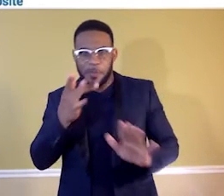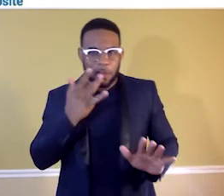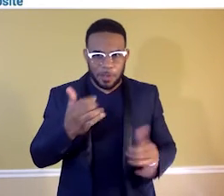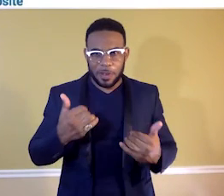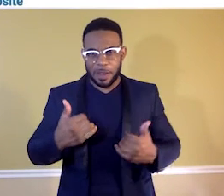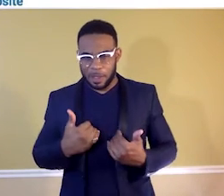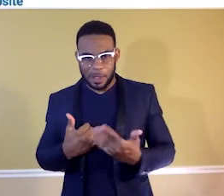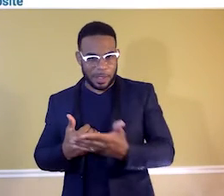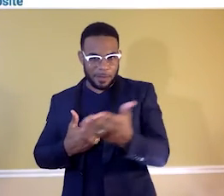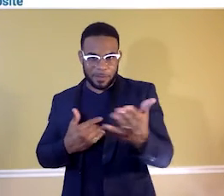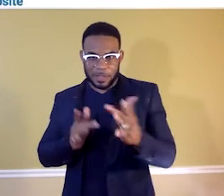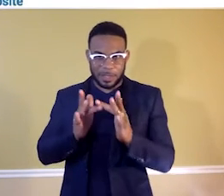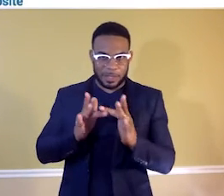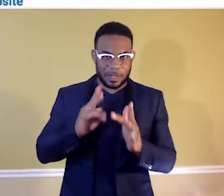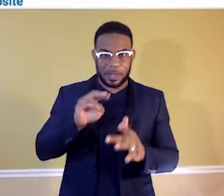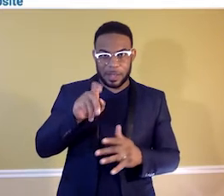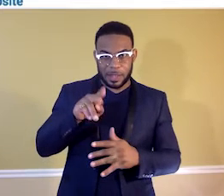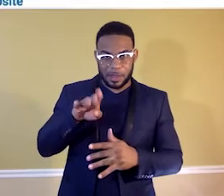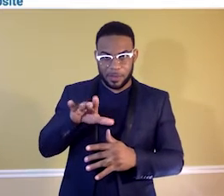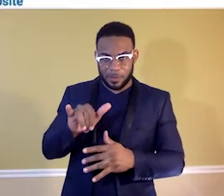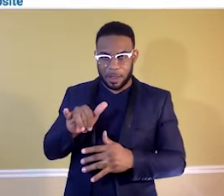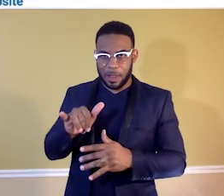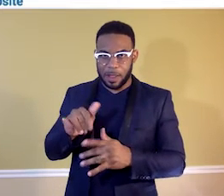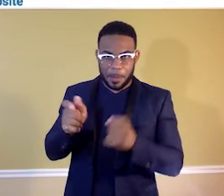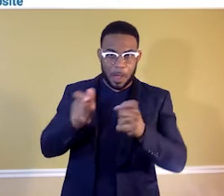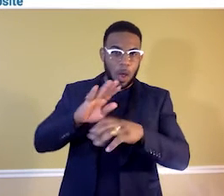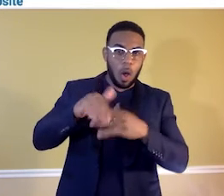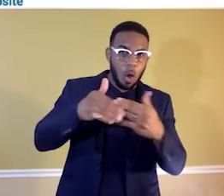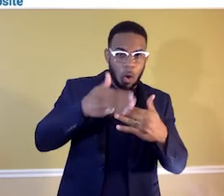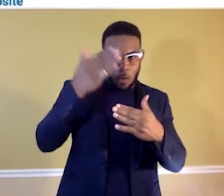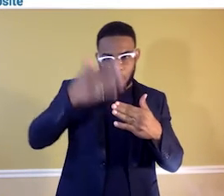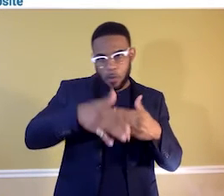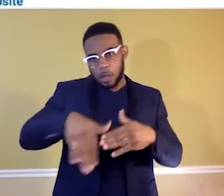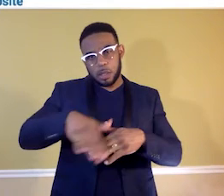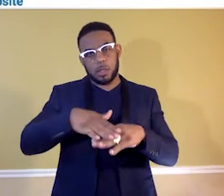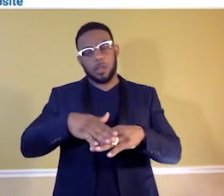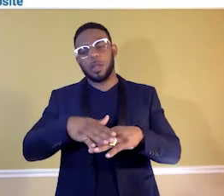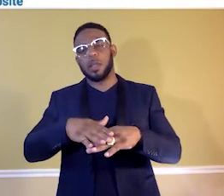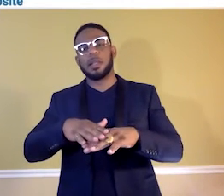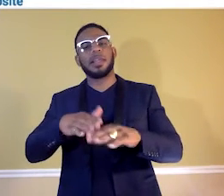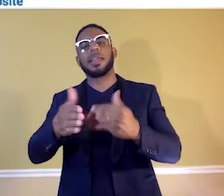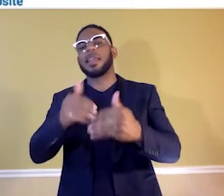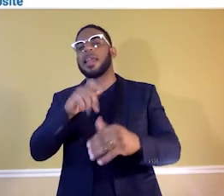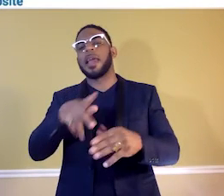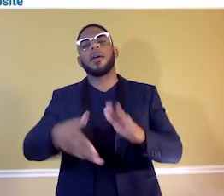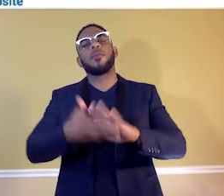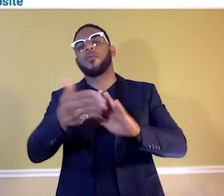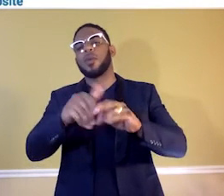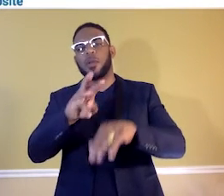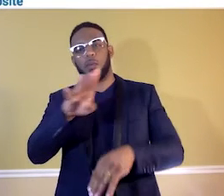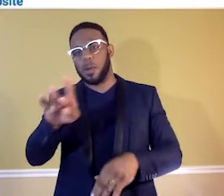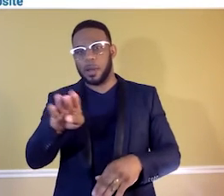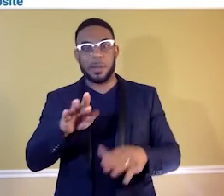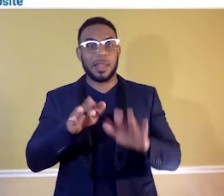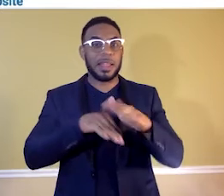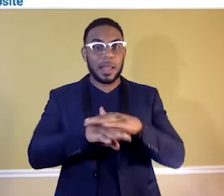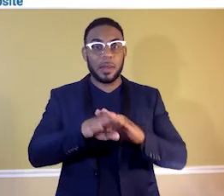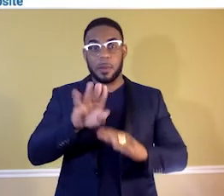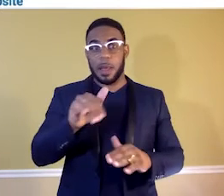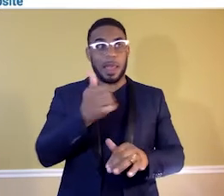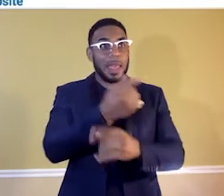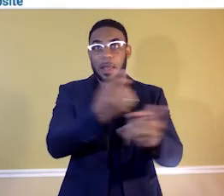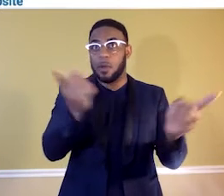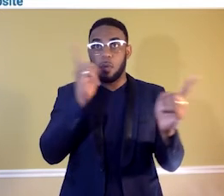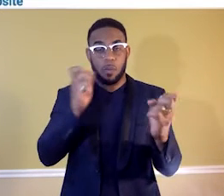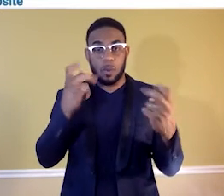have this netlify kind of manage that entire front-end deployment process. So you can easily have your app running in the web, accessible by